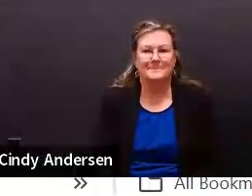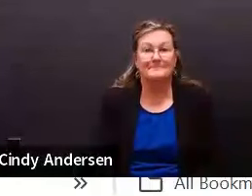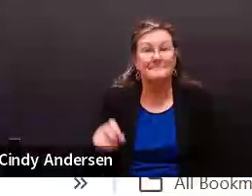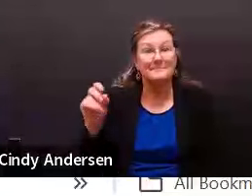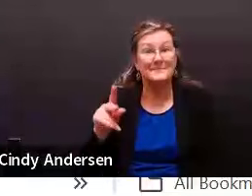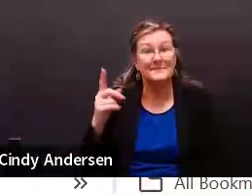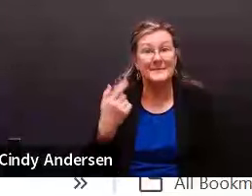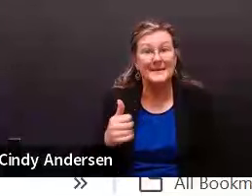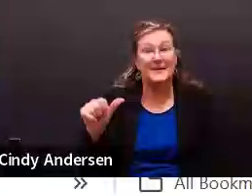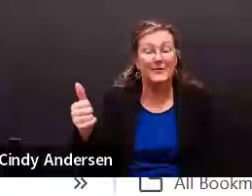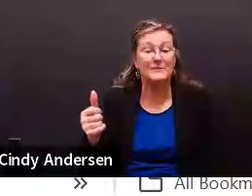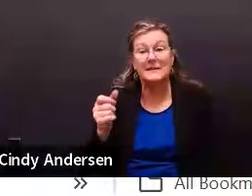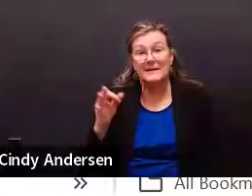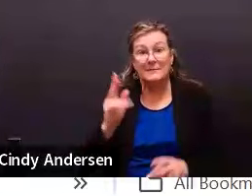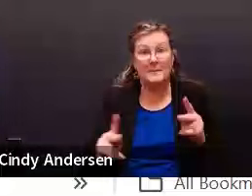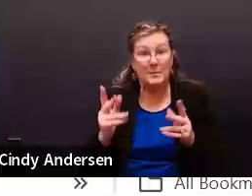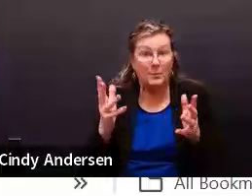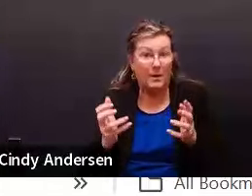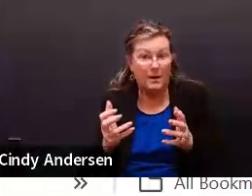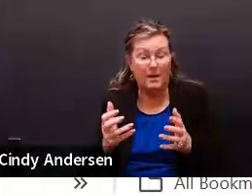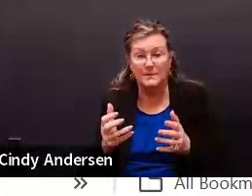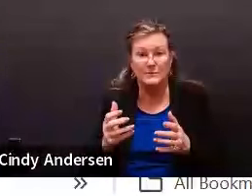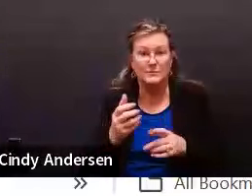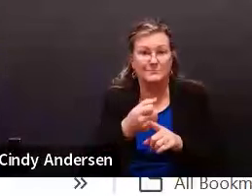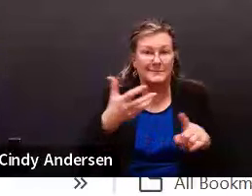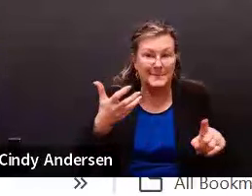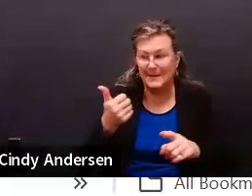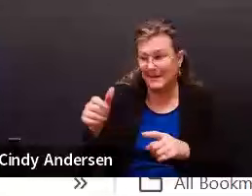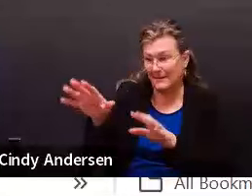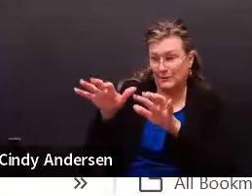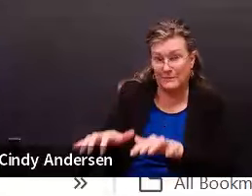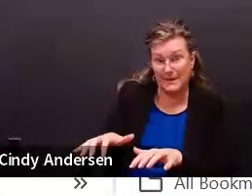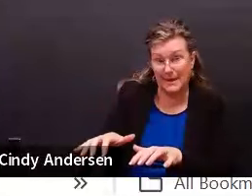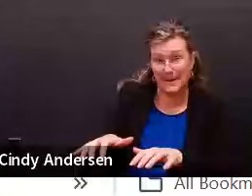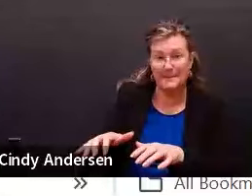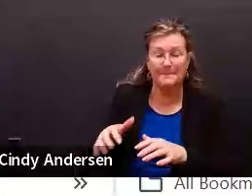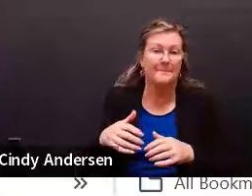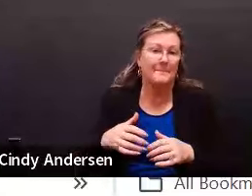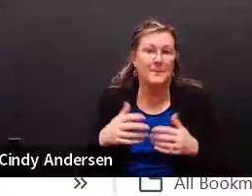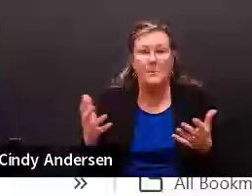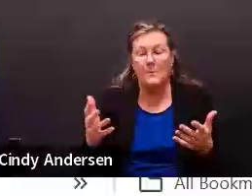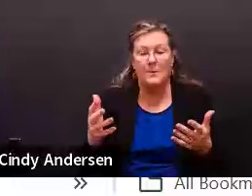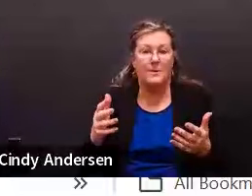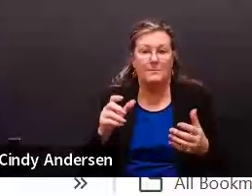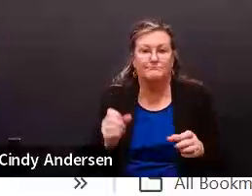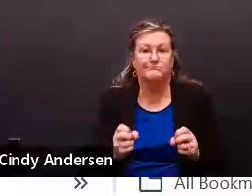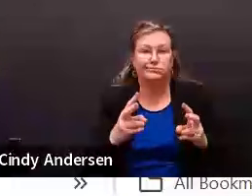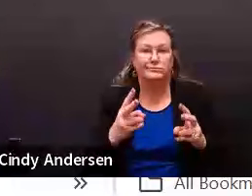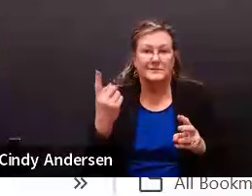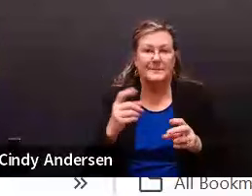Okay, any other, and if folks want to like expand on anything that you've written, or put something in the